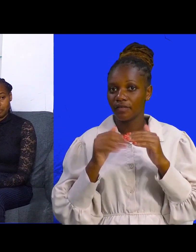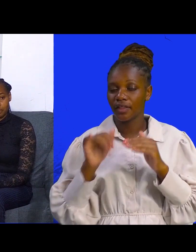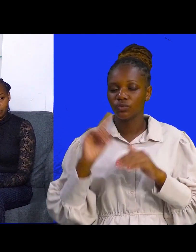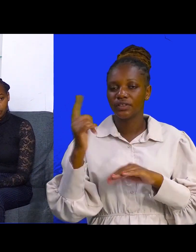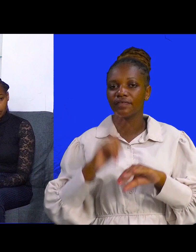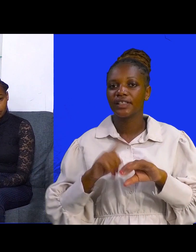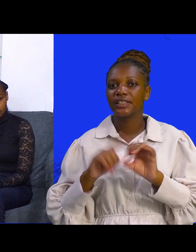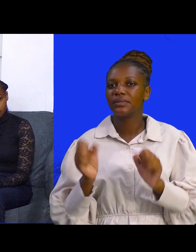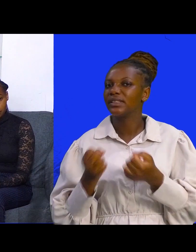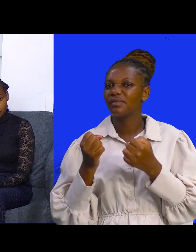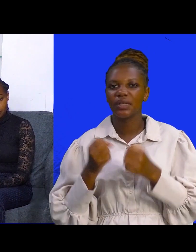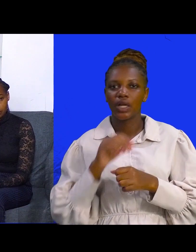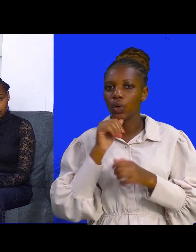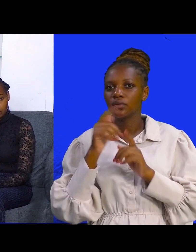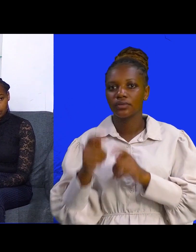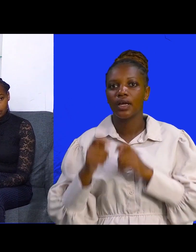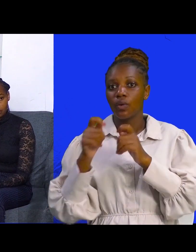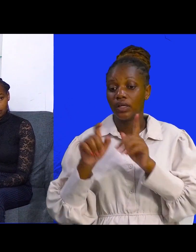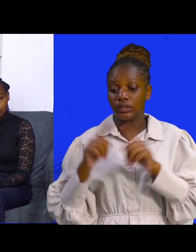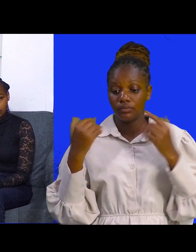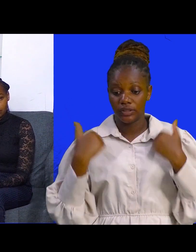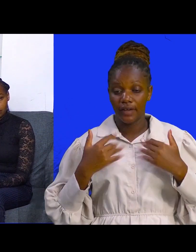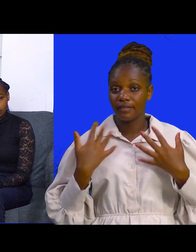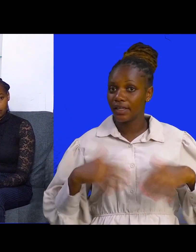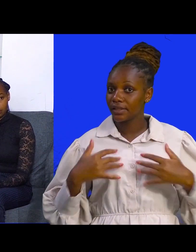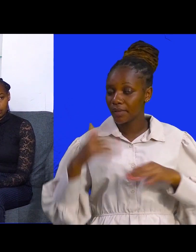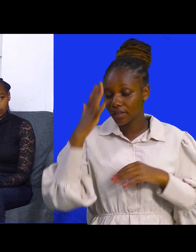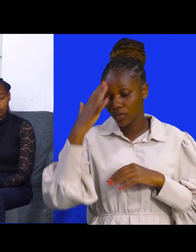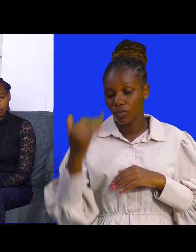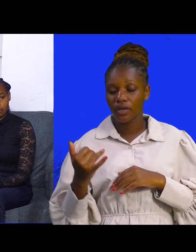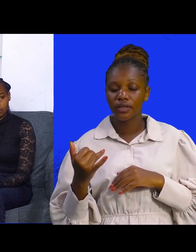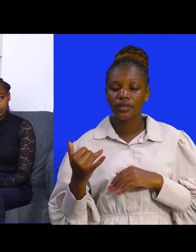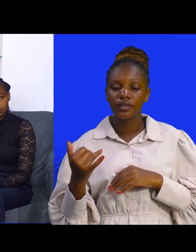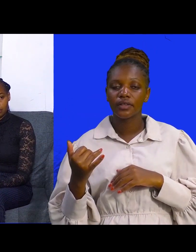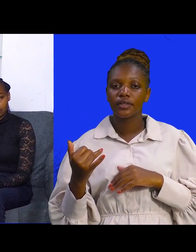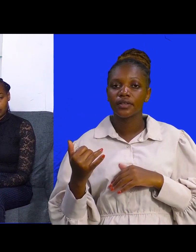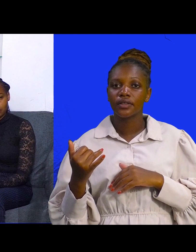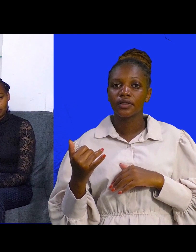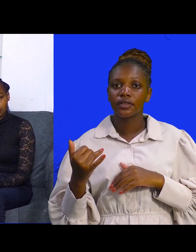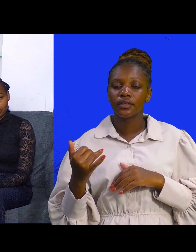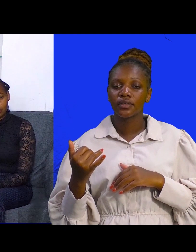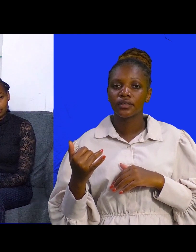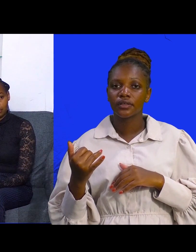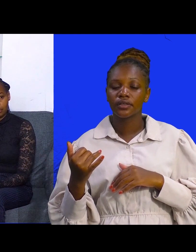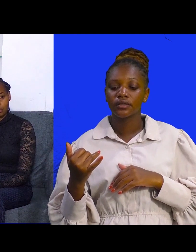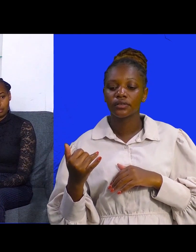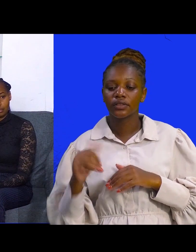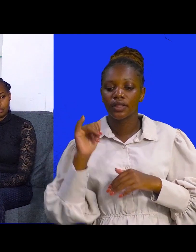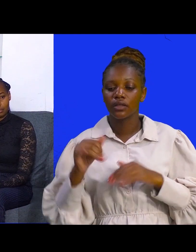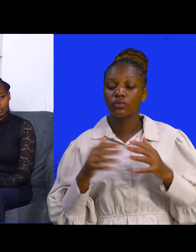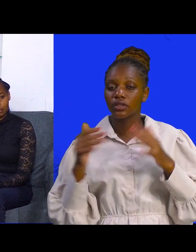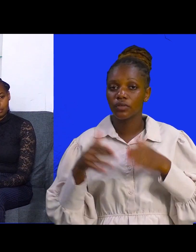it was happening, and I was so excited because being also a pioneer and a pacemaker, that would have